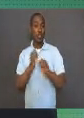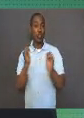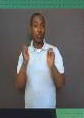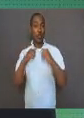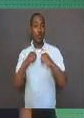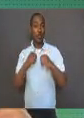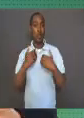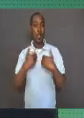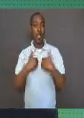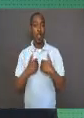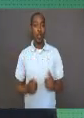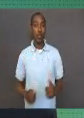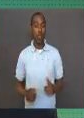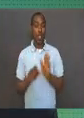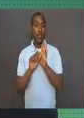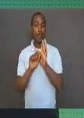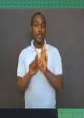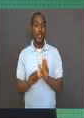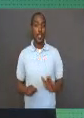against. For example,